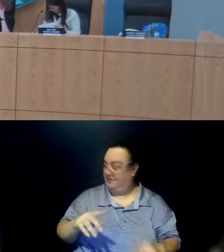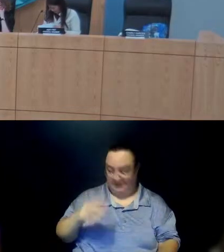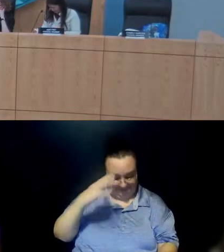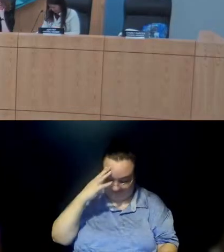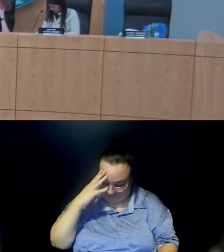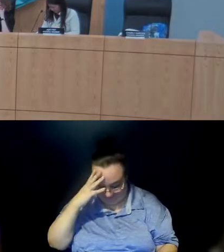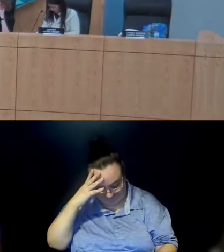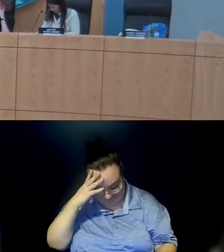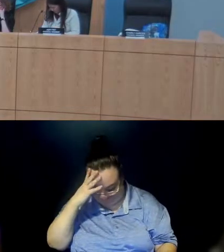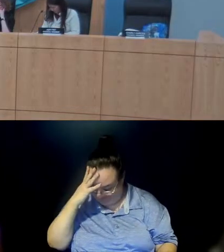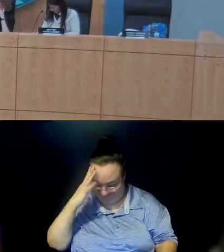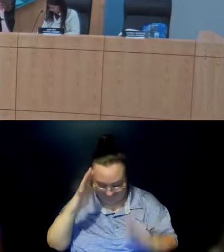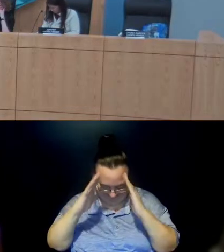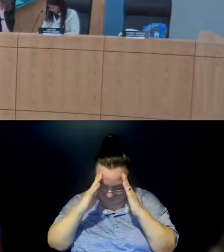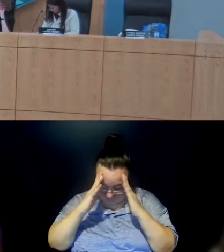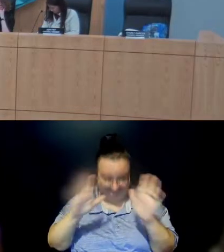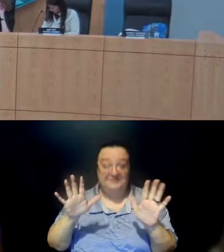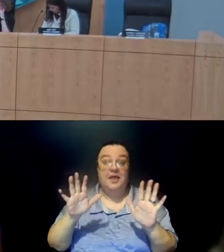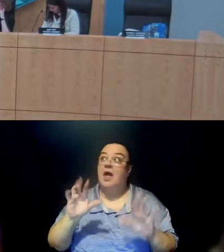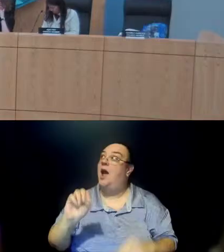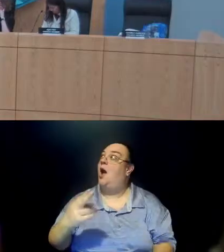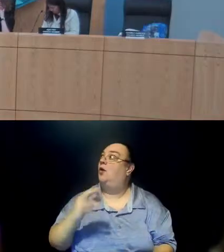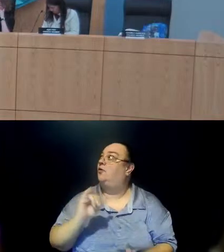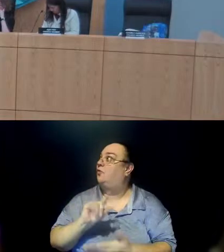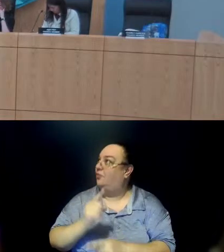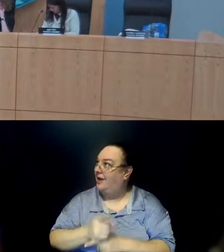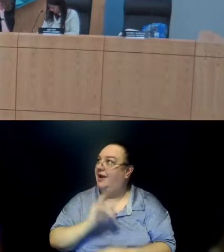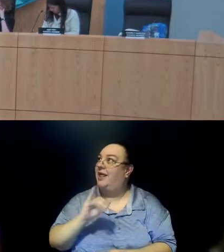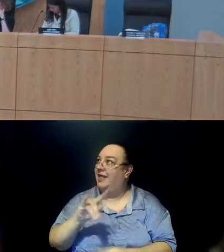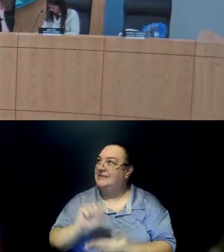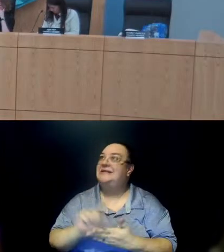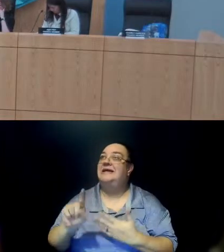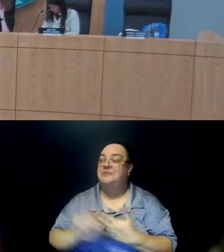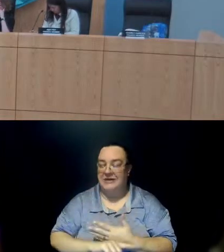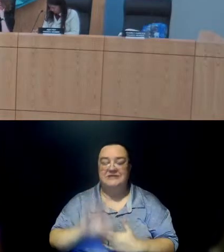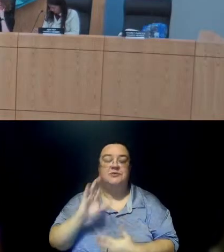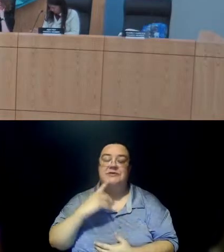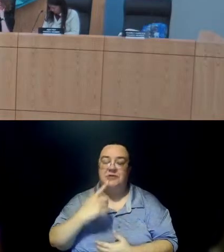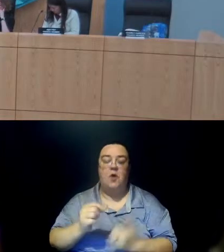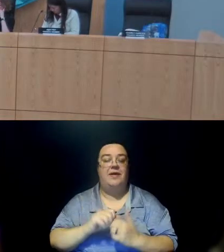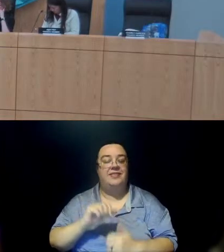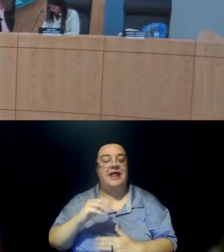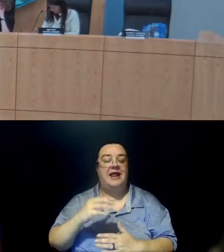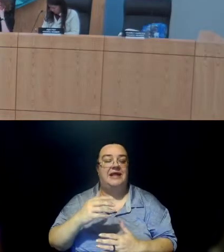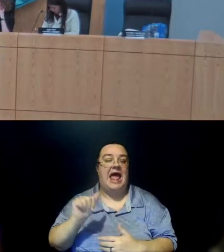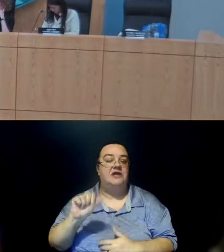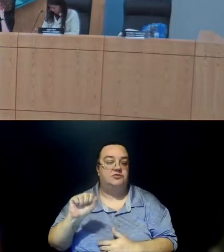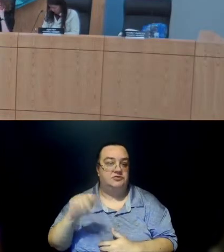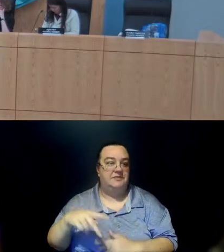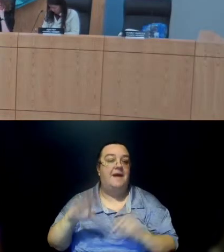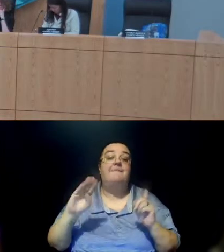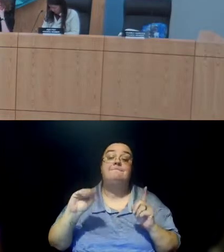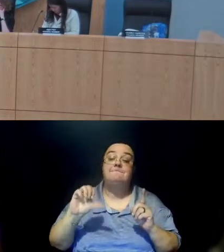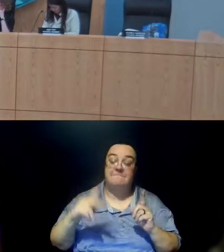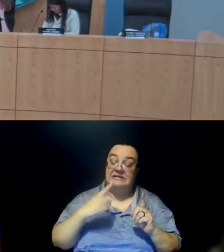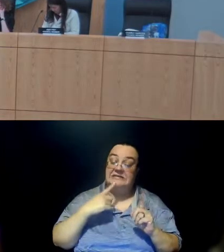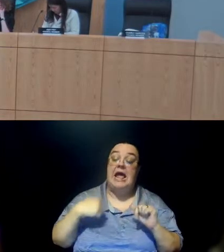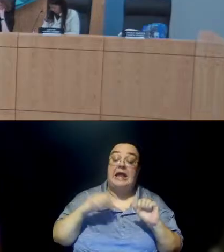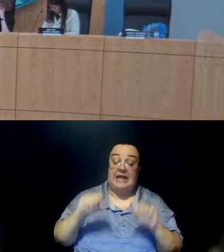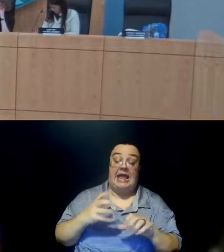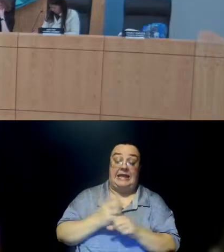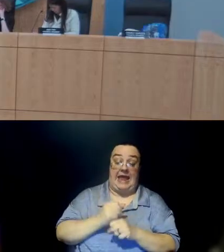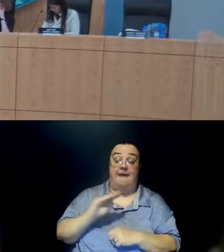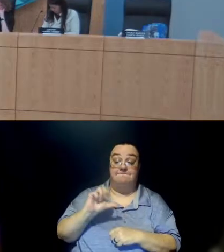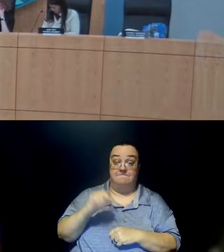we'll go with, it is next week, as soon as possible. Yes. Mayor, I can get Marches in there